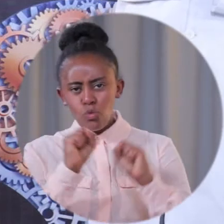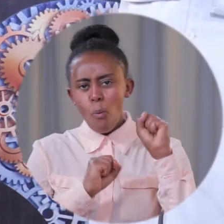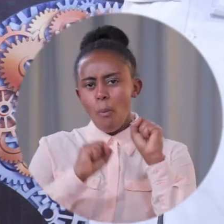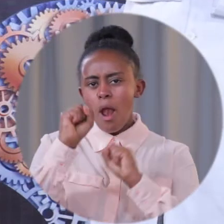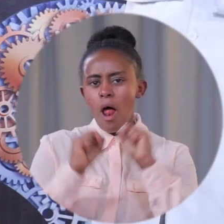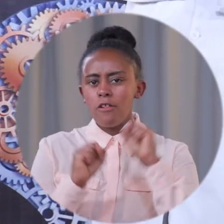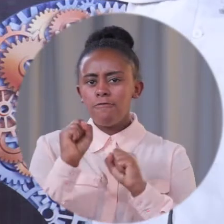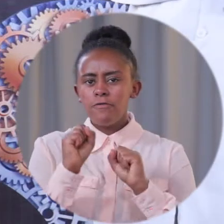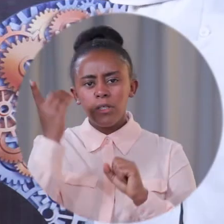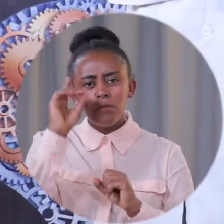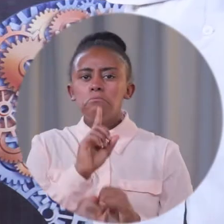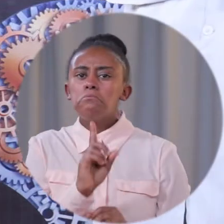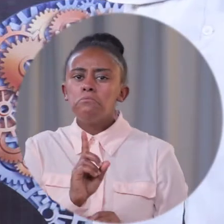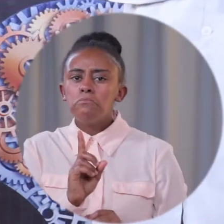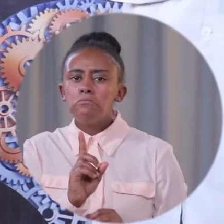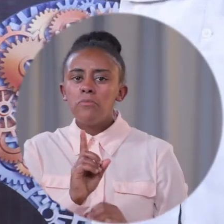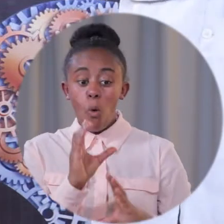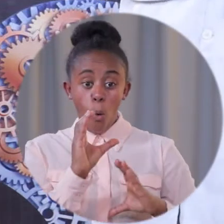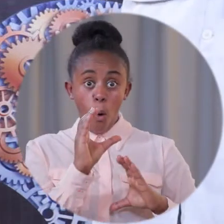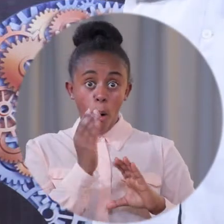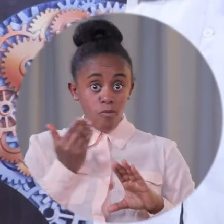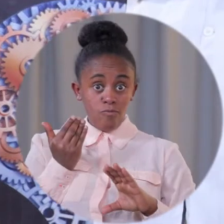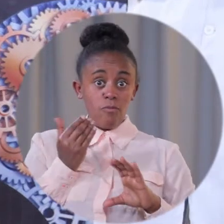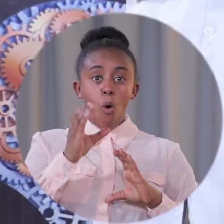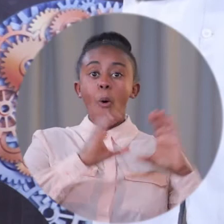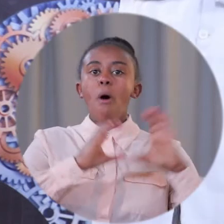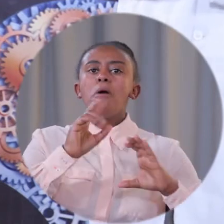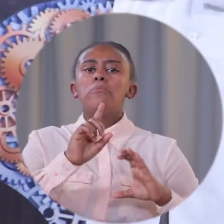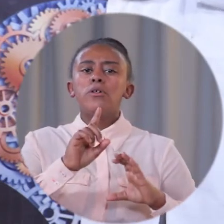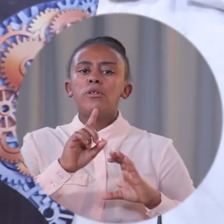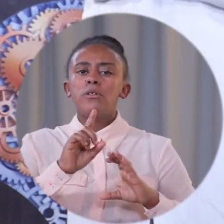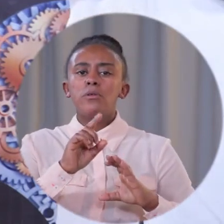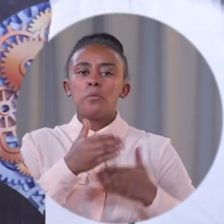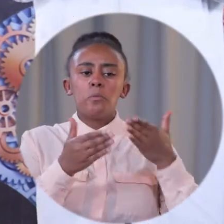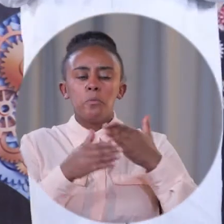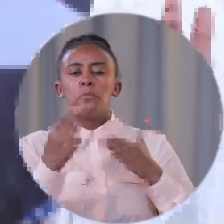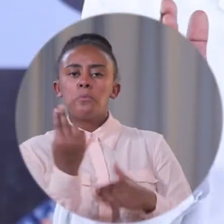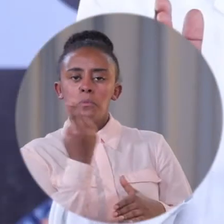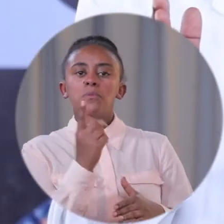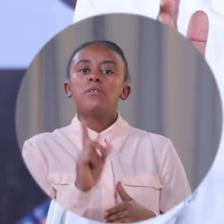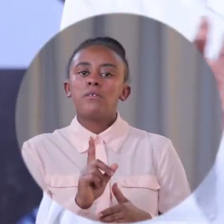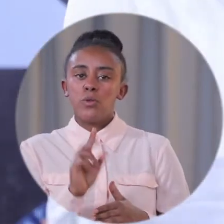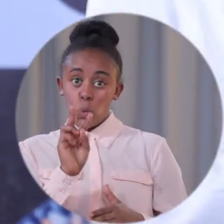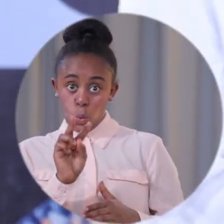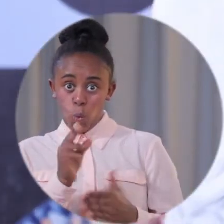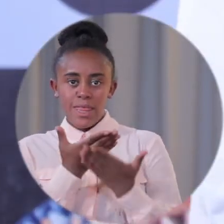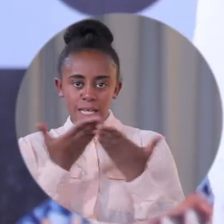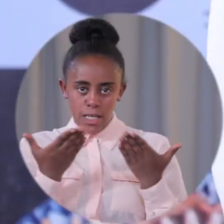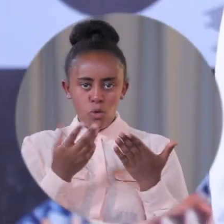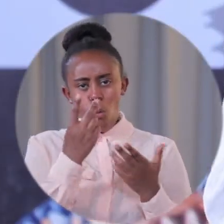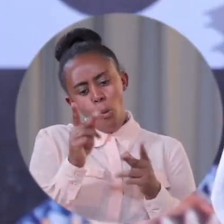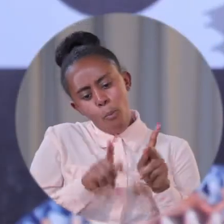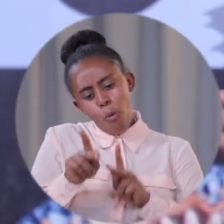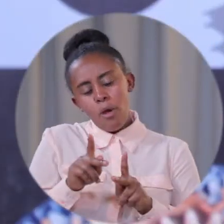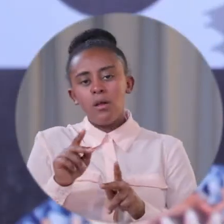We said that comparative degree is used in order to compare two things, two people,